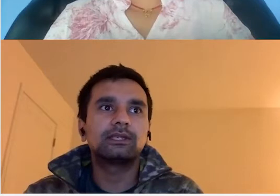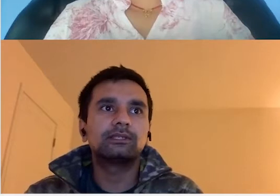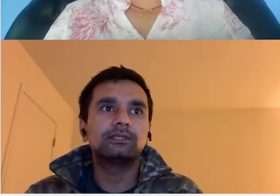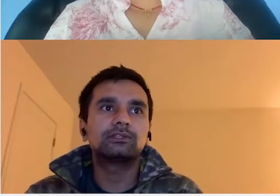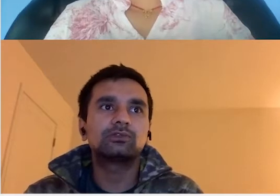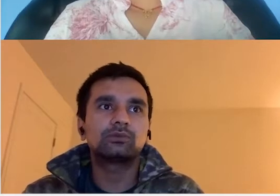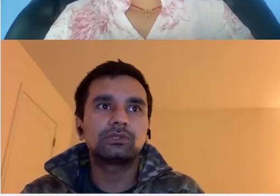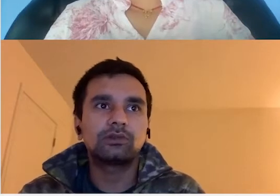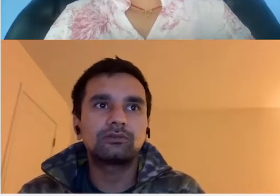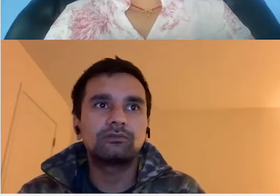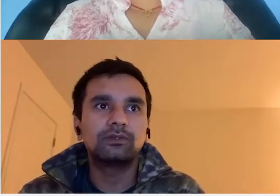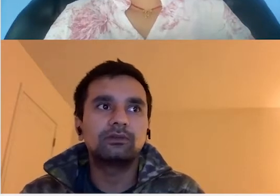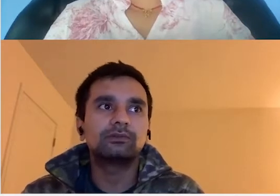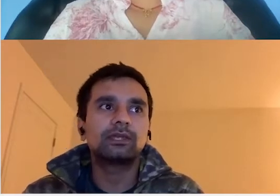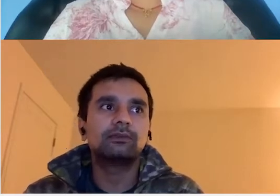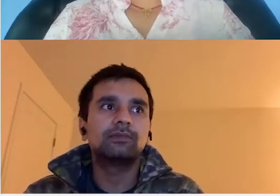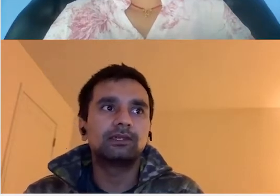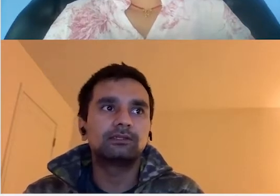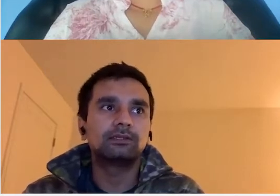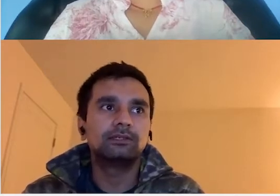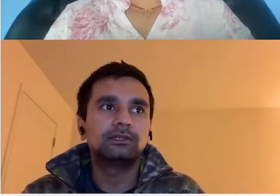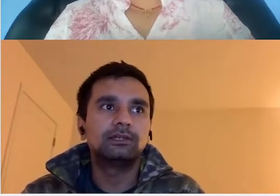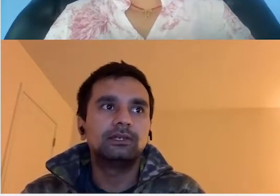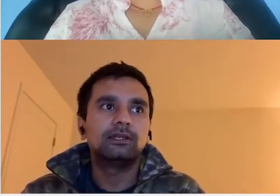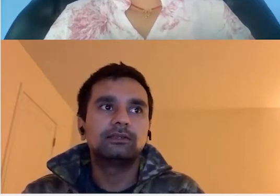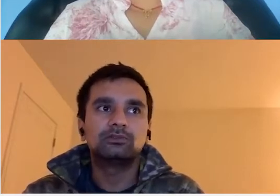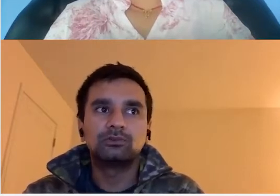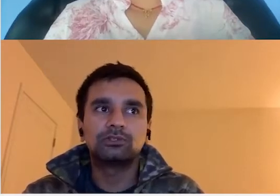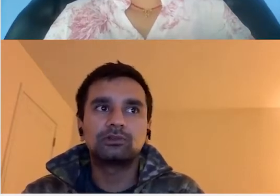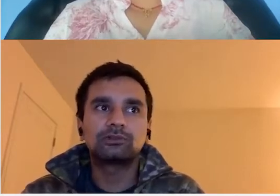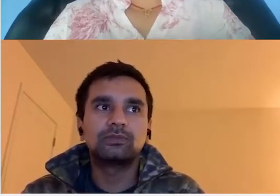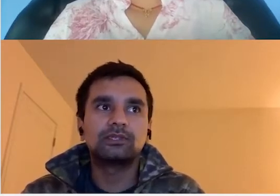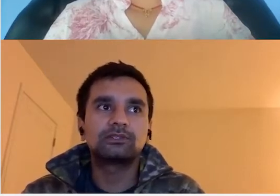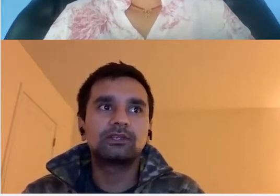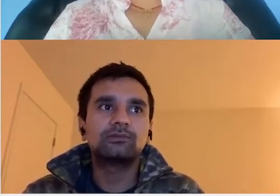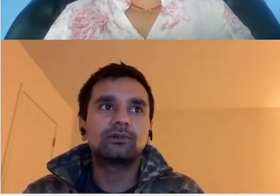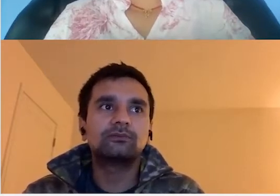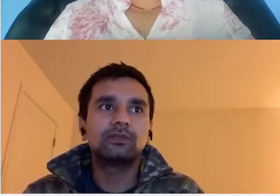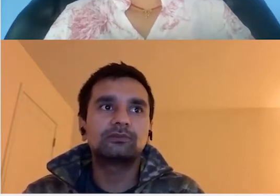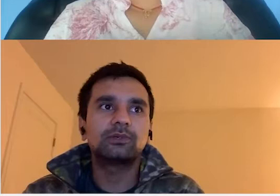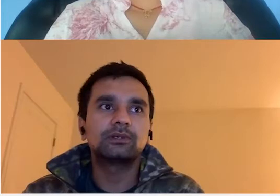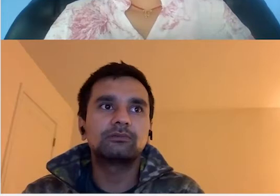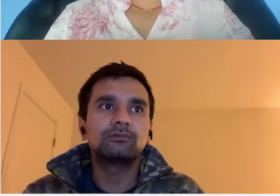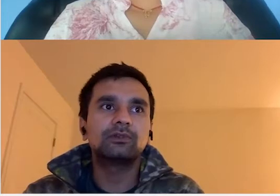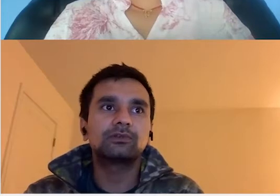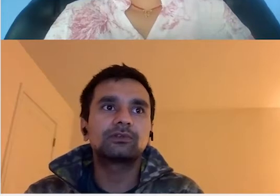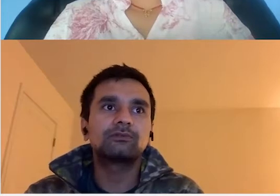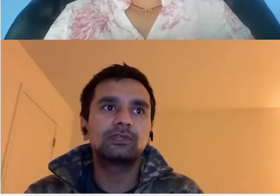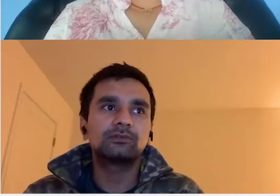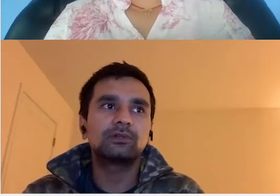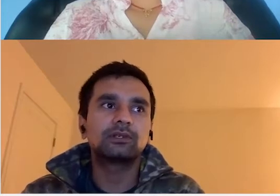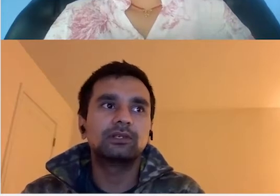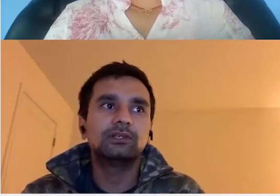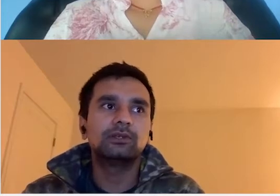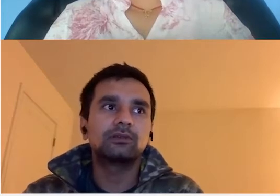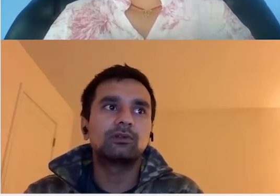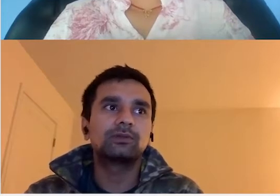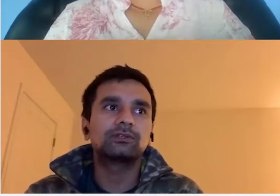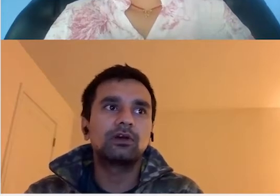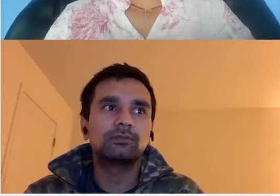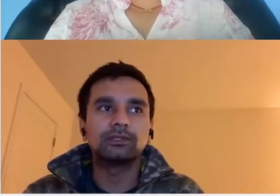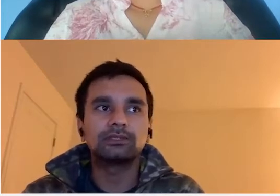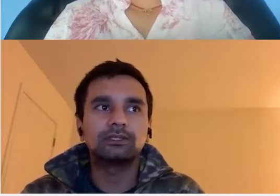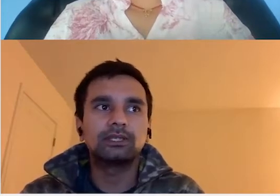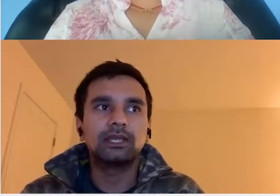all attendees to switch off their videos and mics. The tour is also being streamed on Facebook. For viewers on Facebook, you can